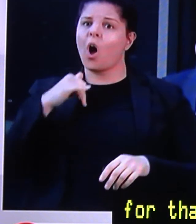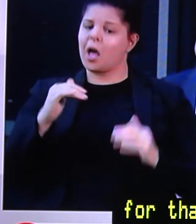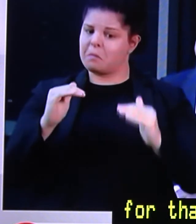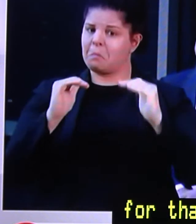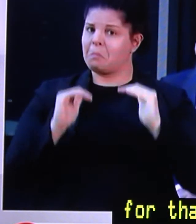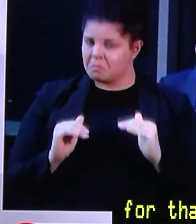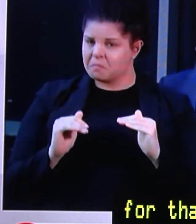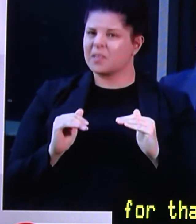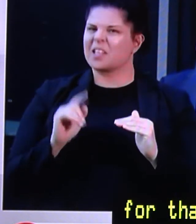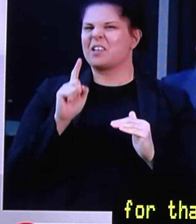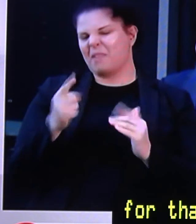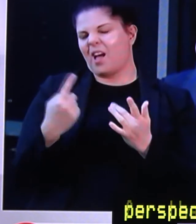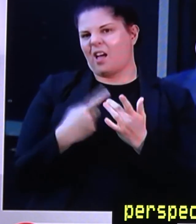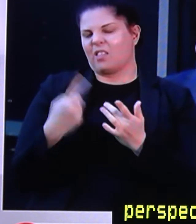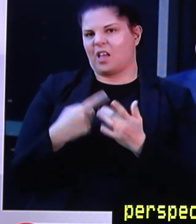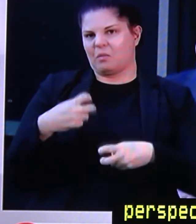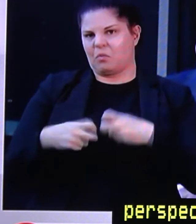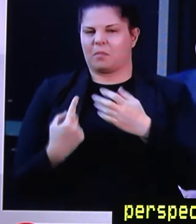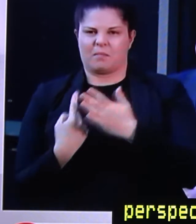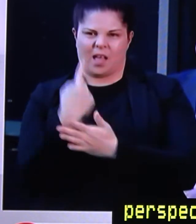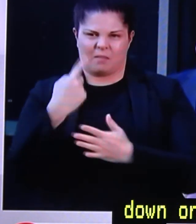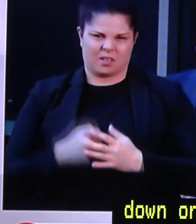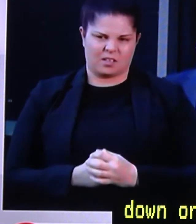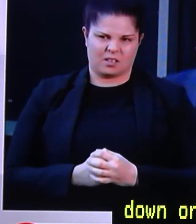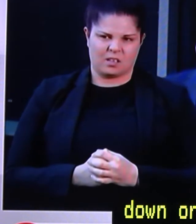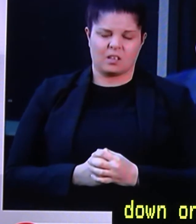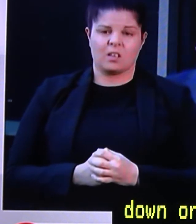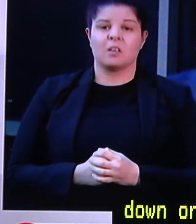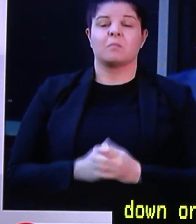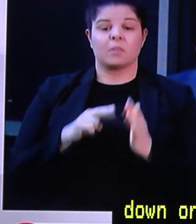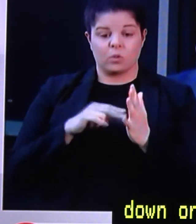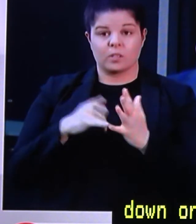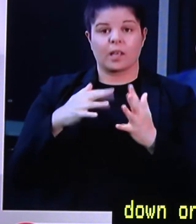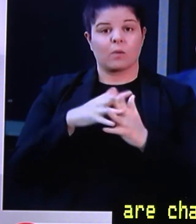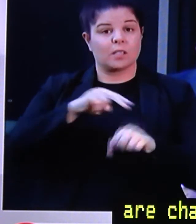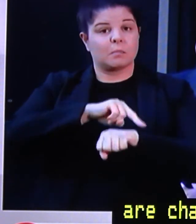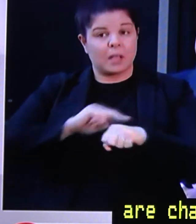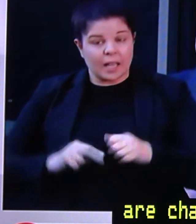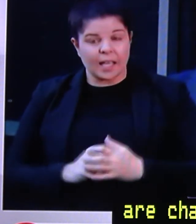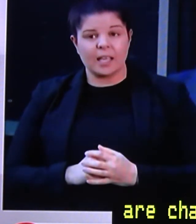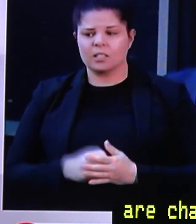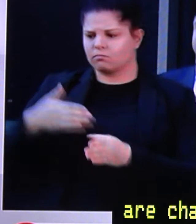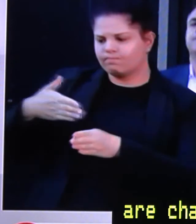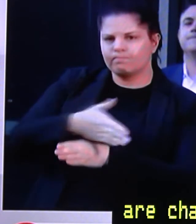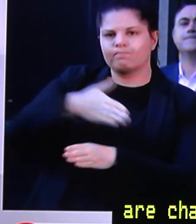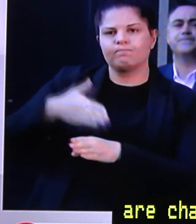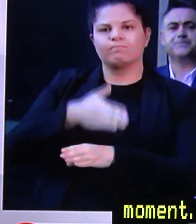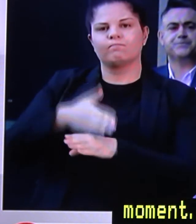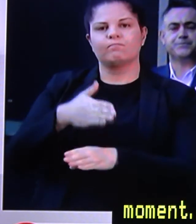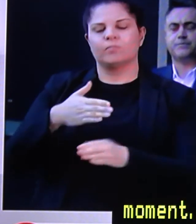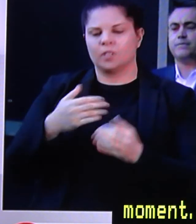that we are facing at the moment. And I think it speaks volumes again of the New South Wales Police Force and the work that we continue to do with the